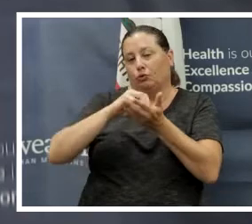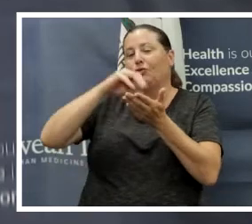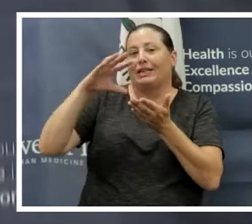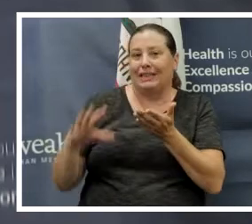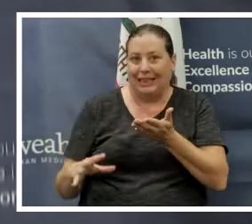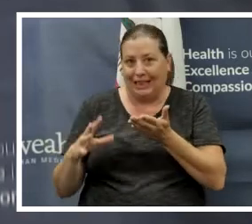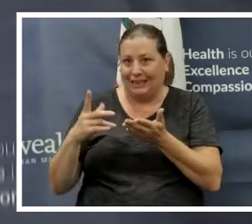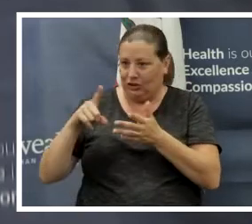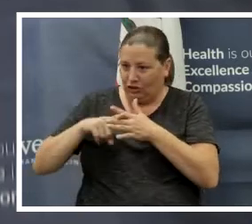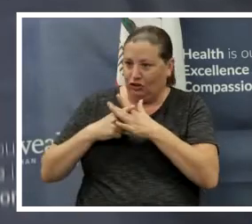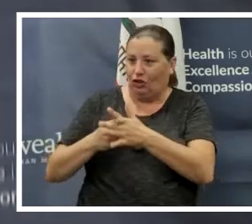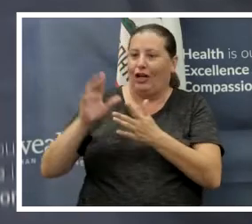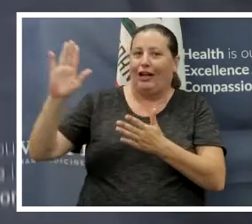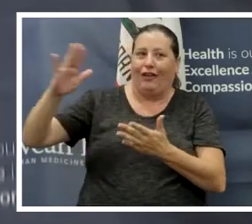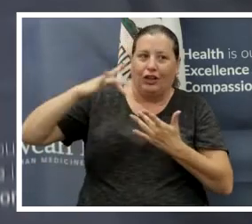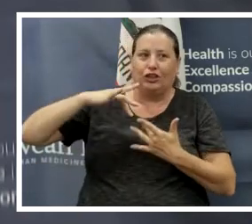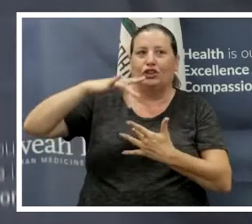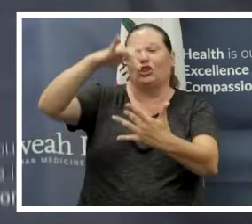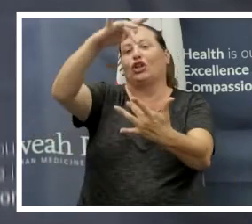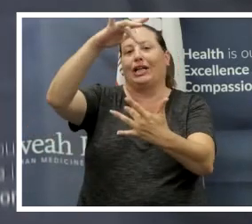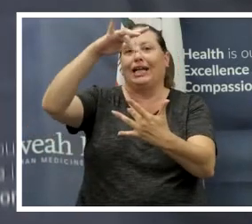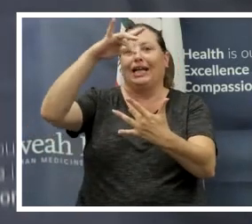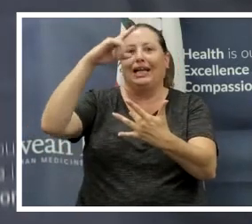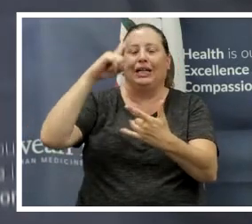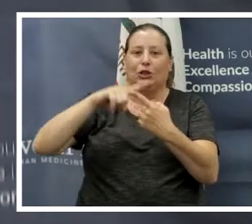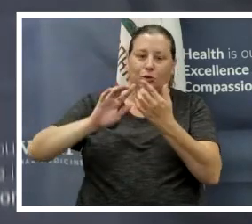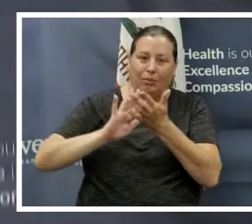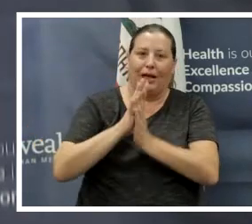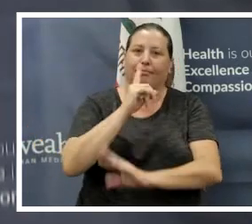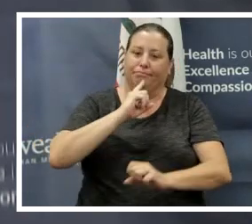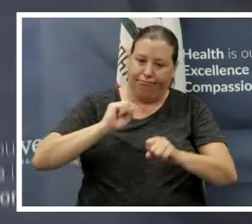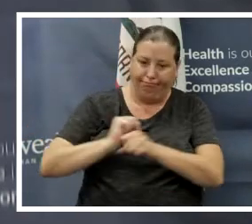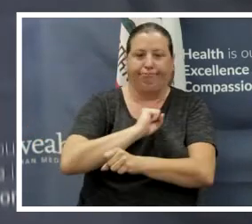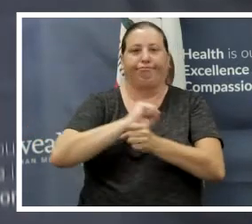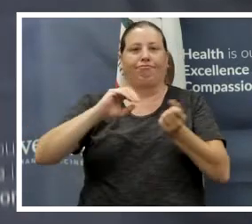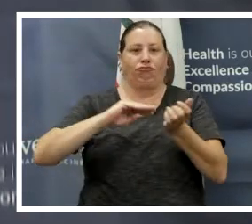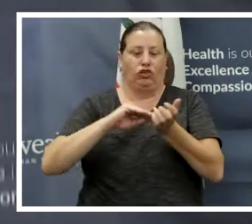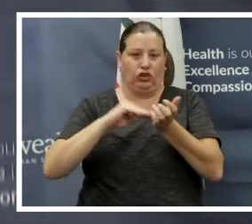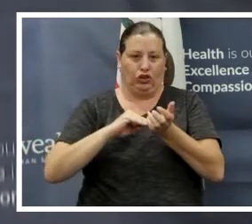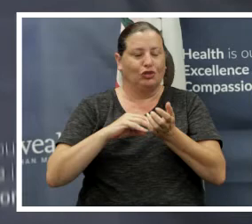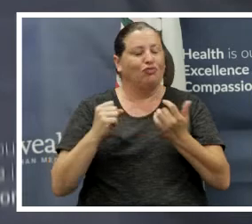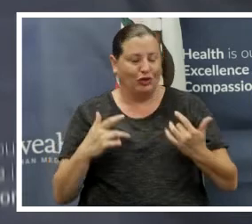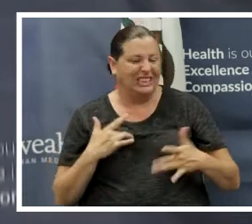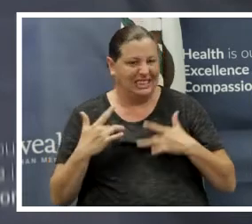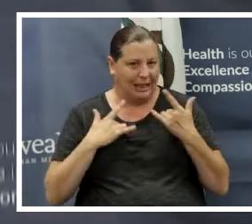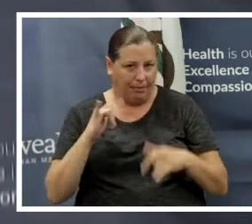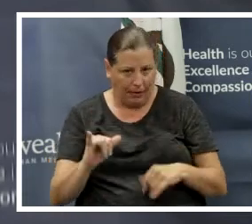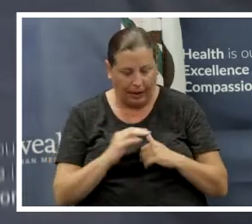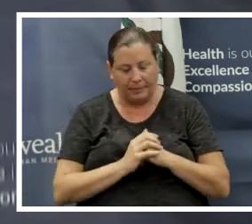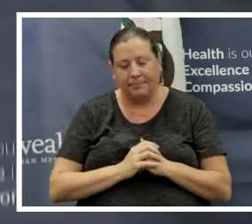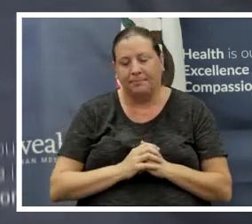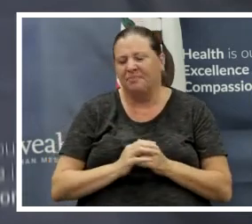doctors. So excited about that. And on an important related note, I don't think I've